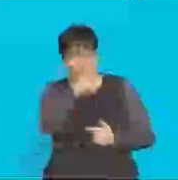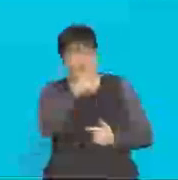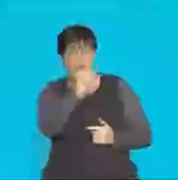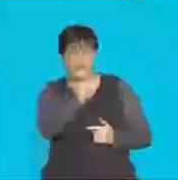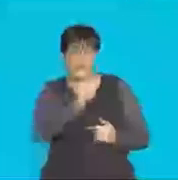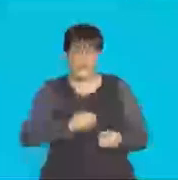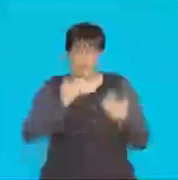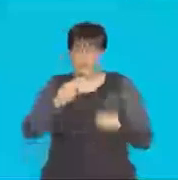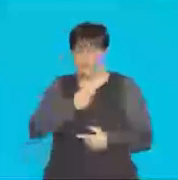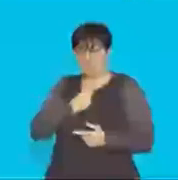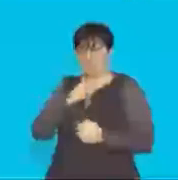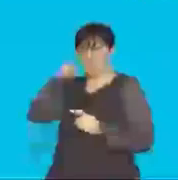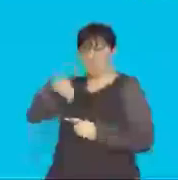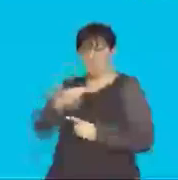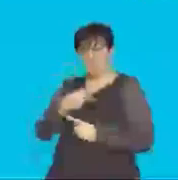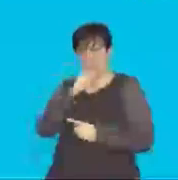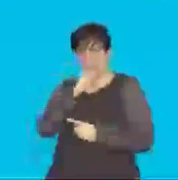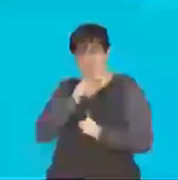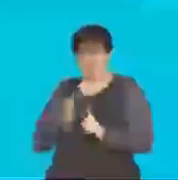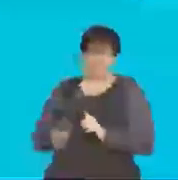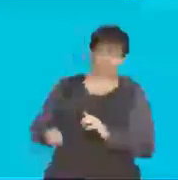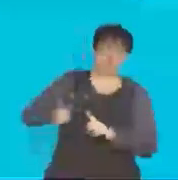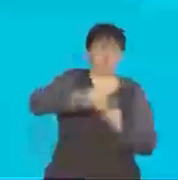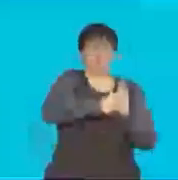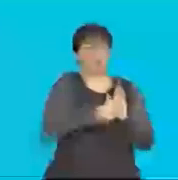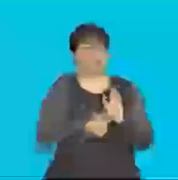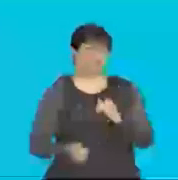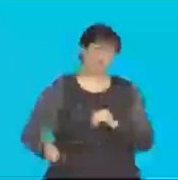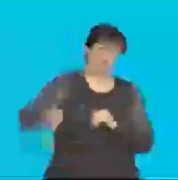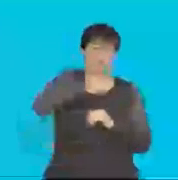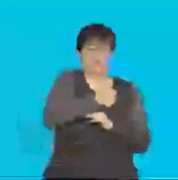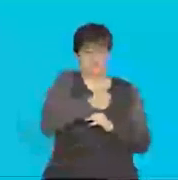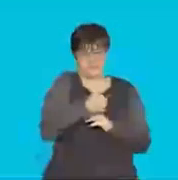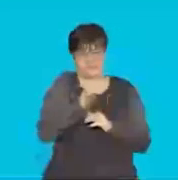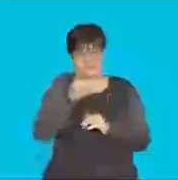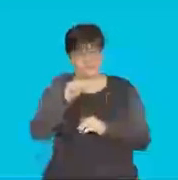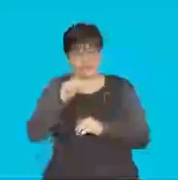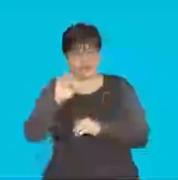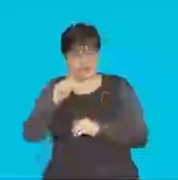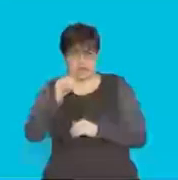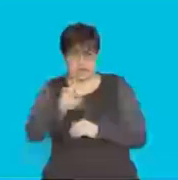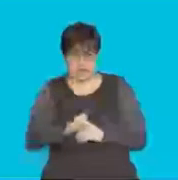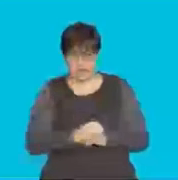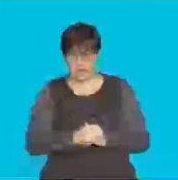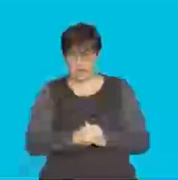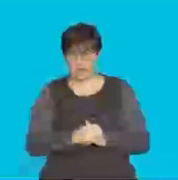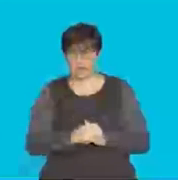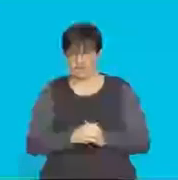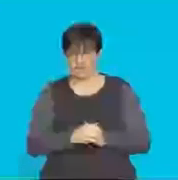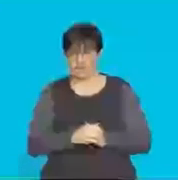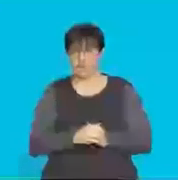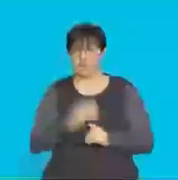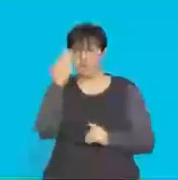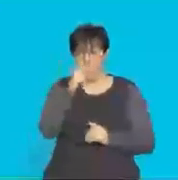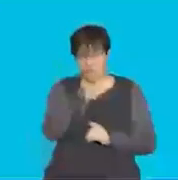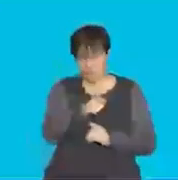in the phenotype often is the dominant allele. So when we talk about dominance, we know that it